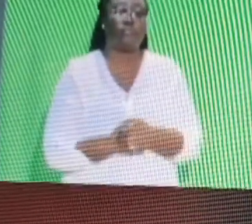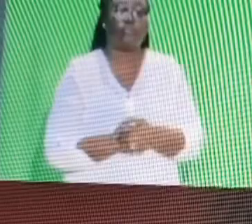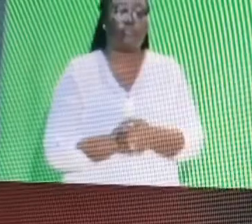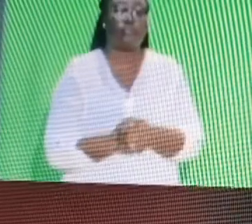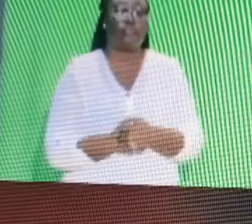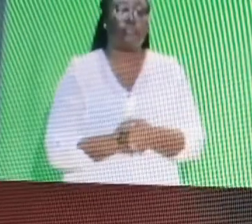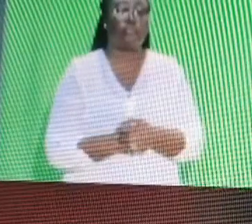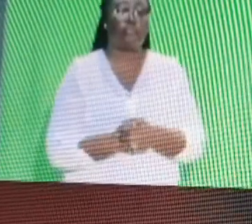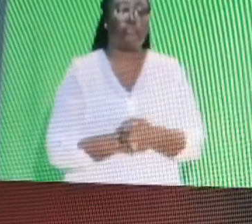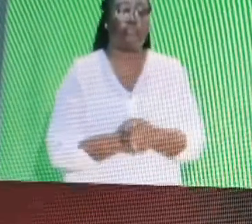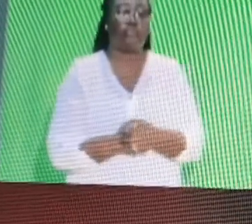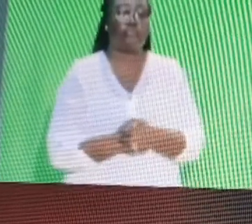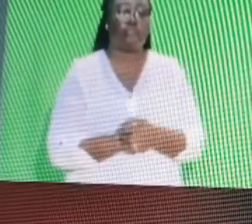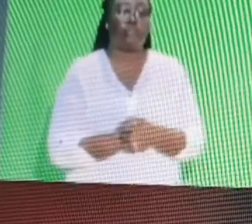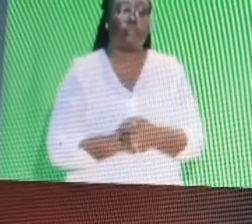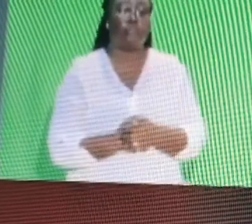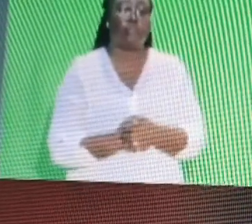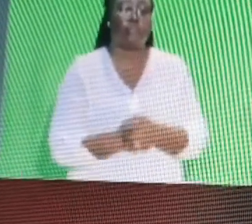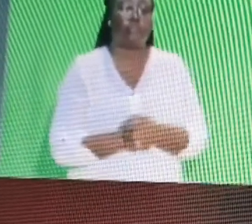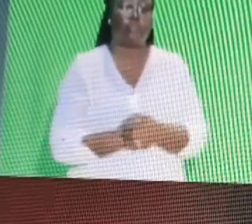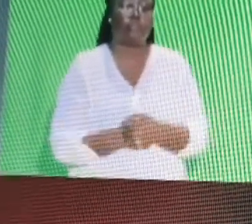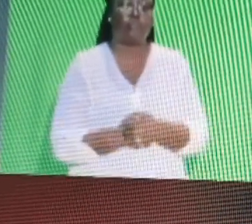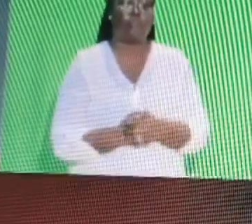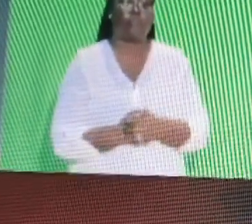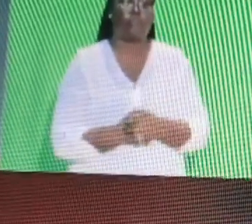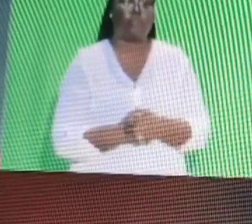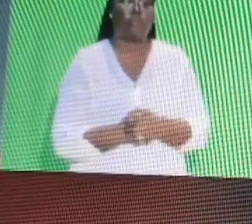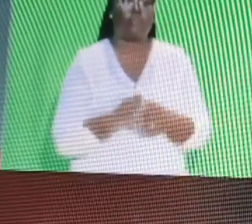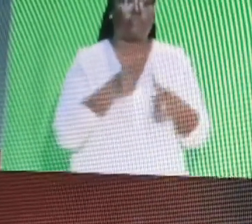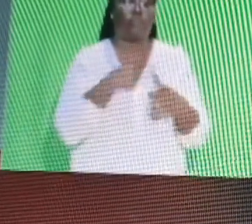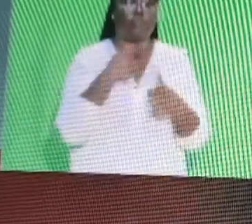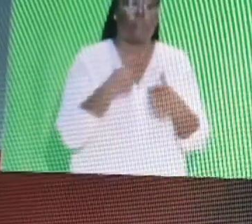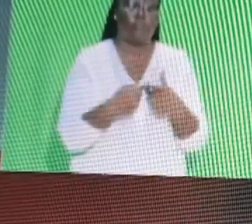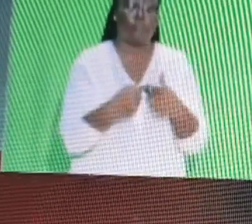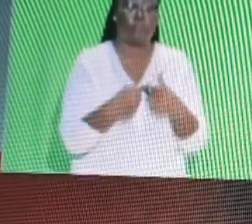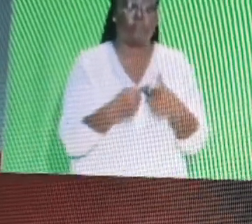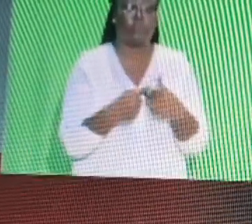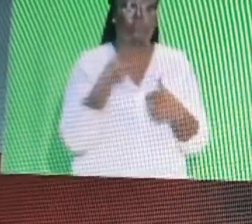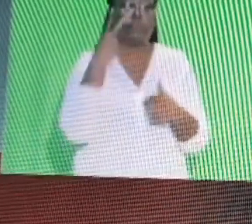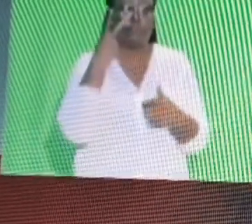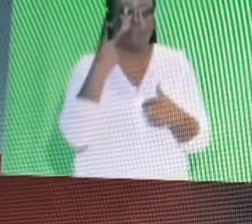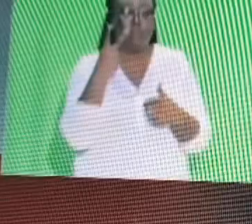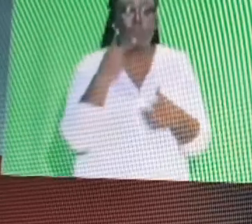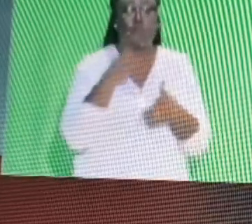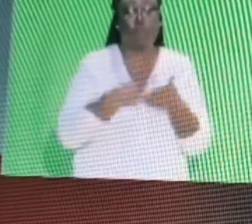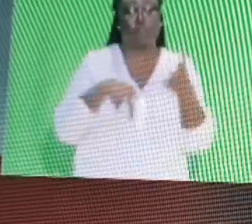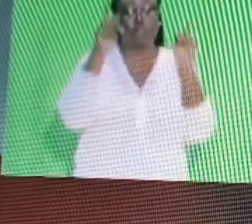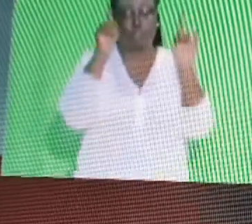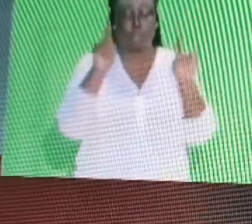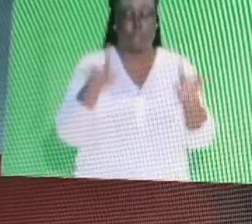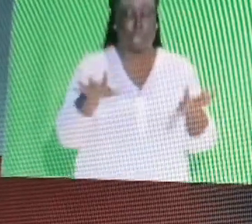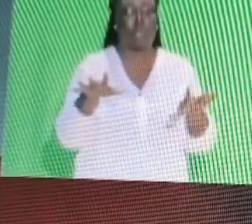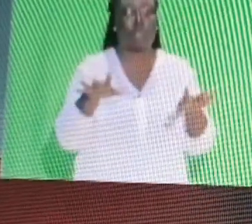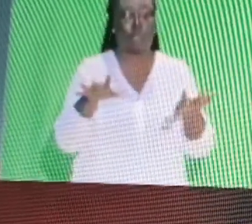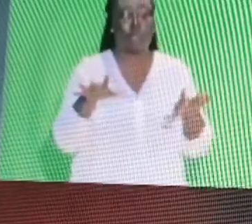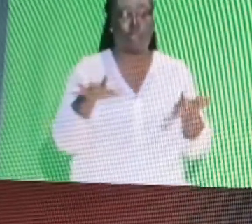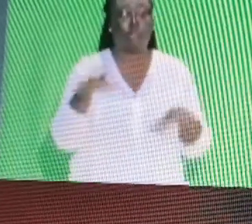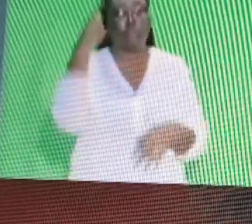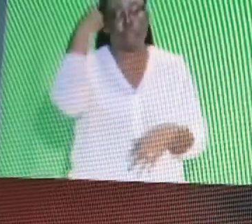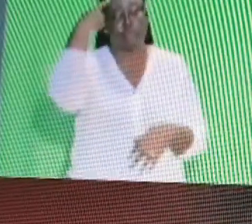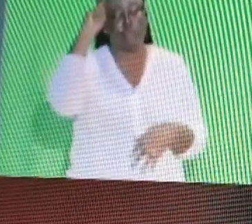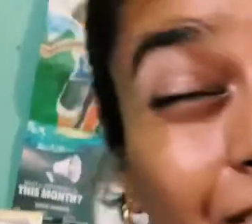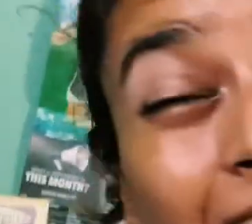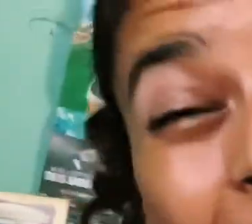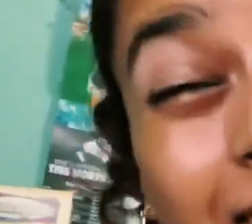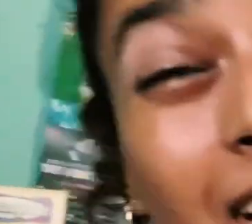by PAHO before we can actually take that step into looking at treatments and possible treatment options. As outlined in this